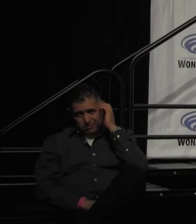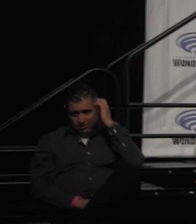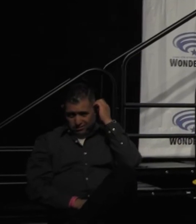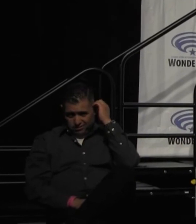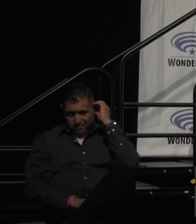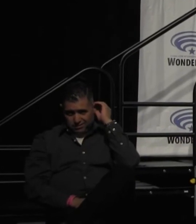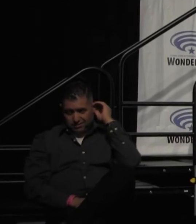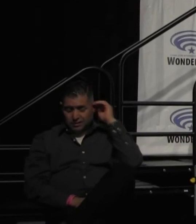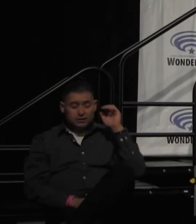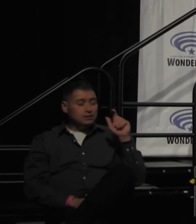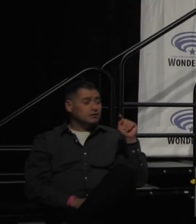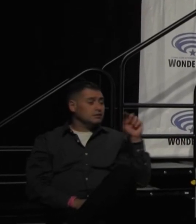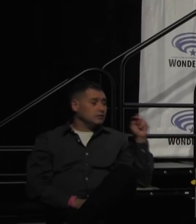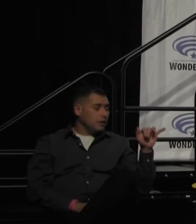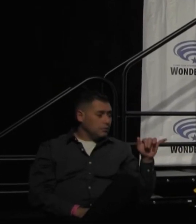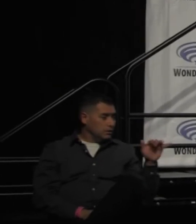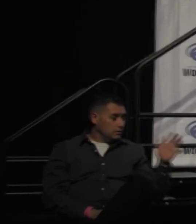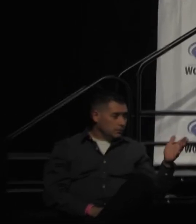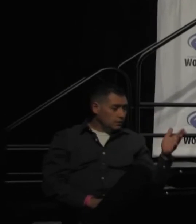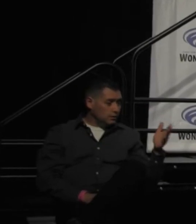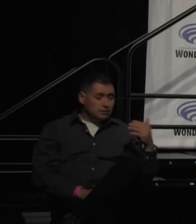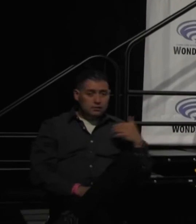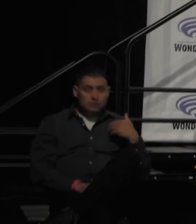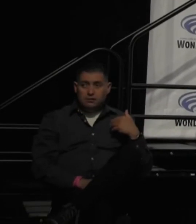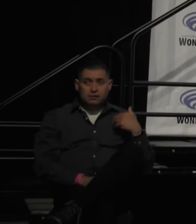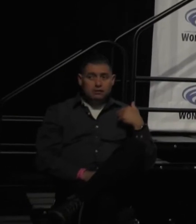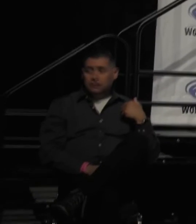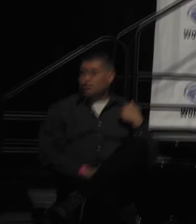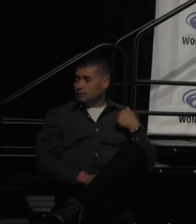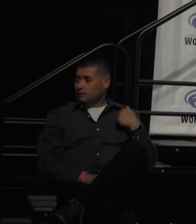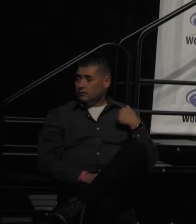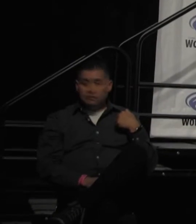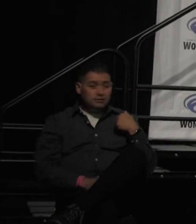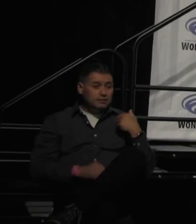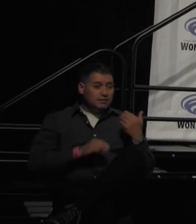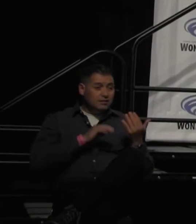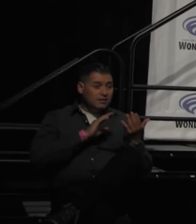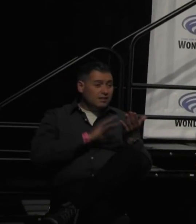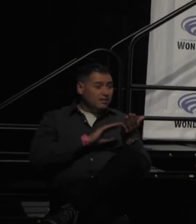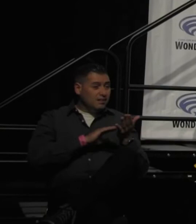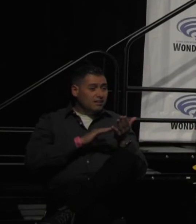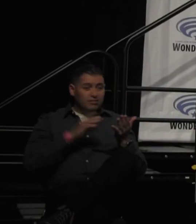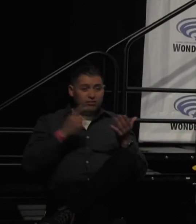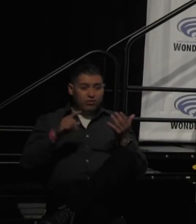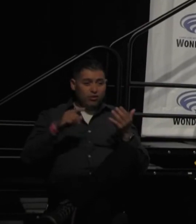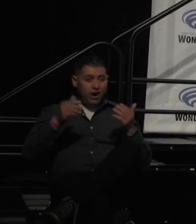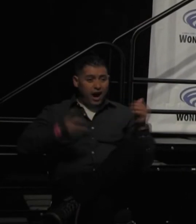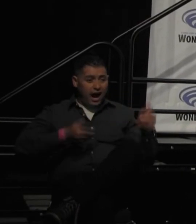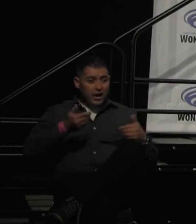Tommy, what about you? Do I get any ups for hiring Mexicans?